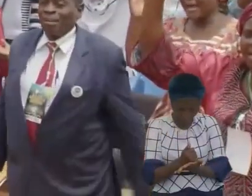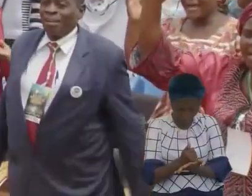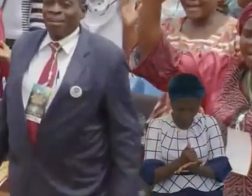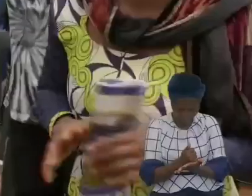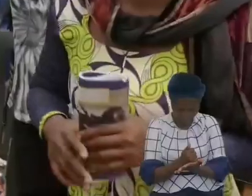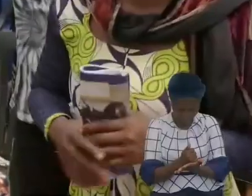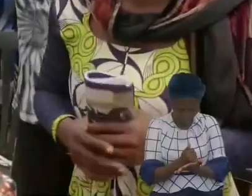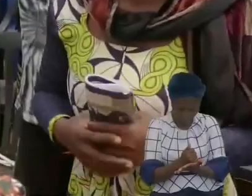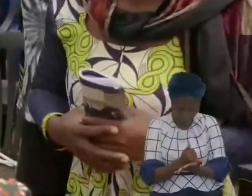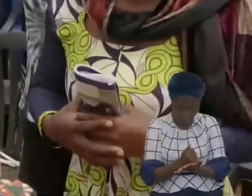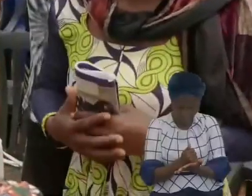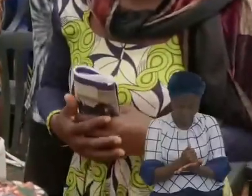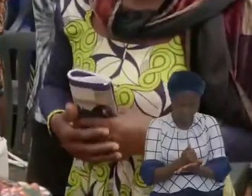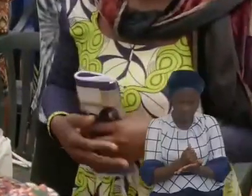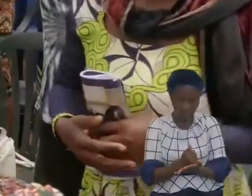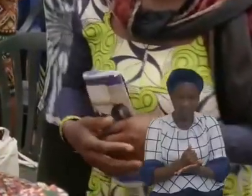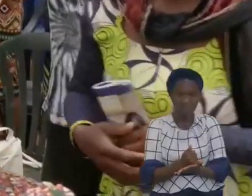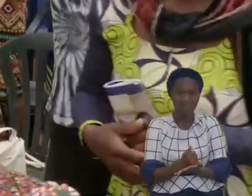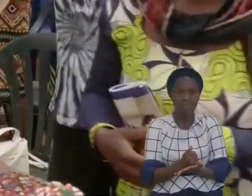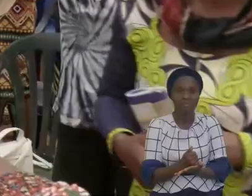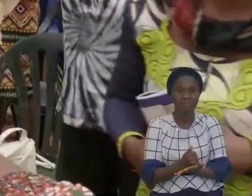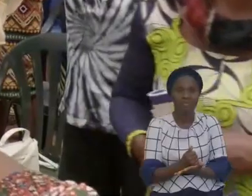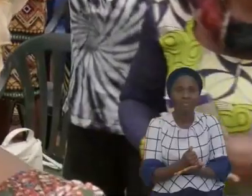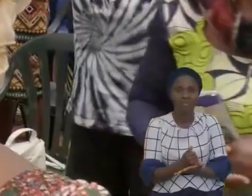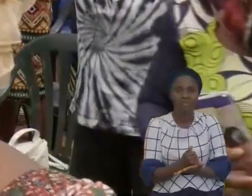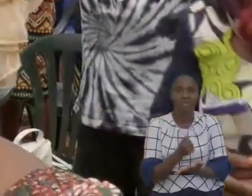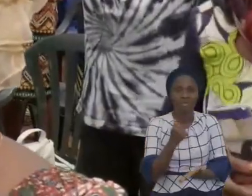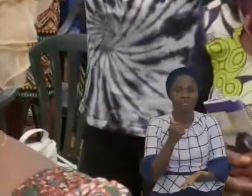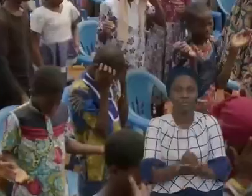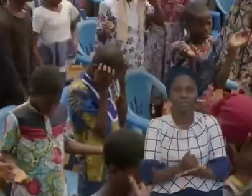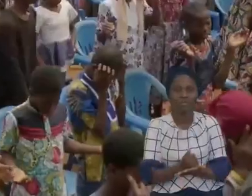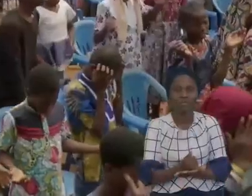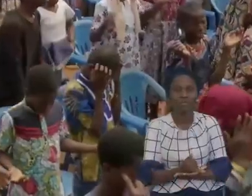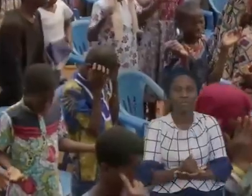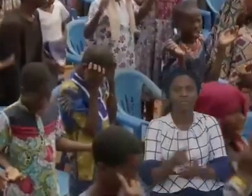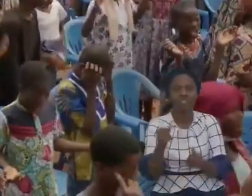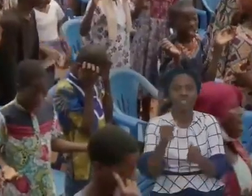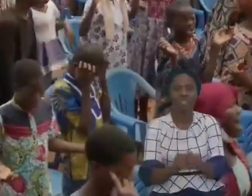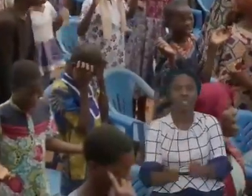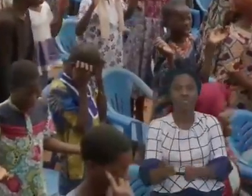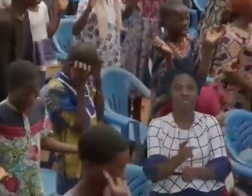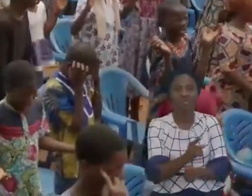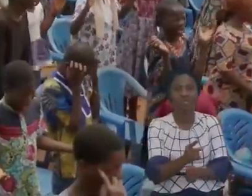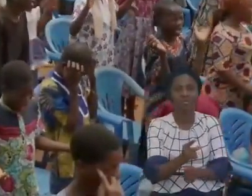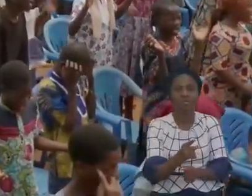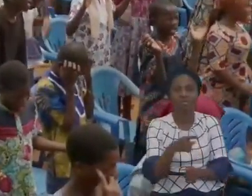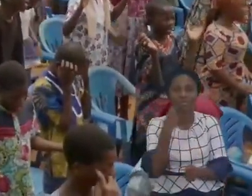And everybody said a dynamic amen.